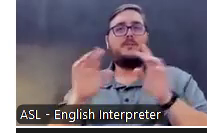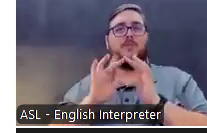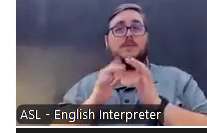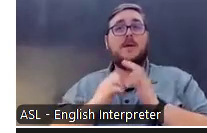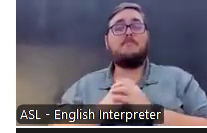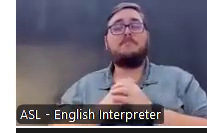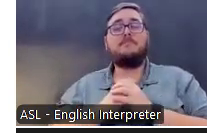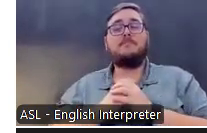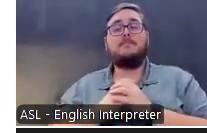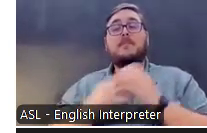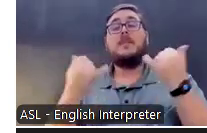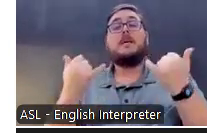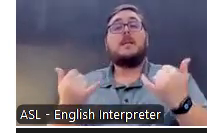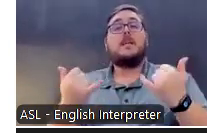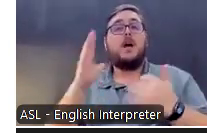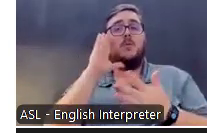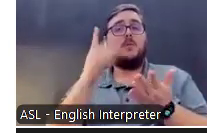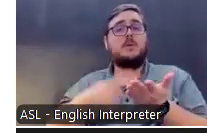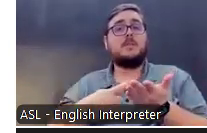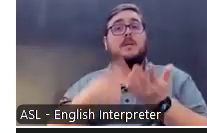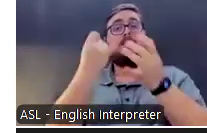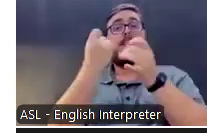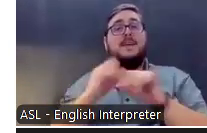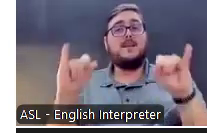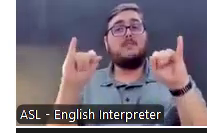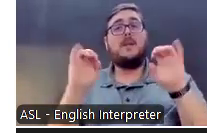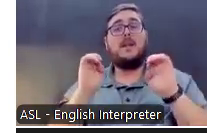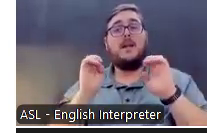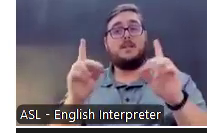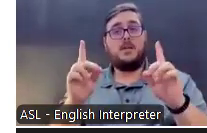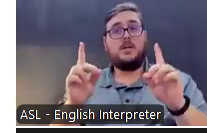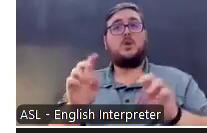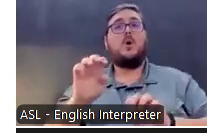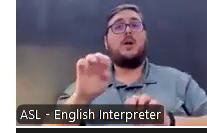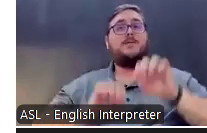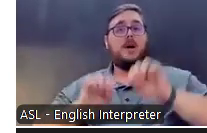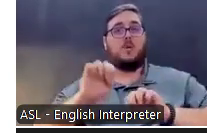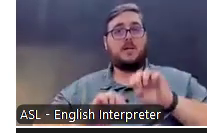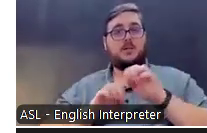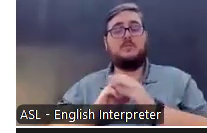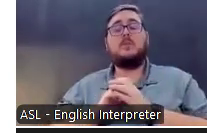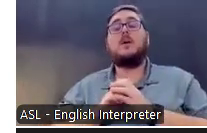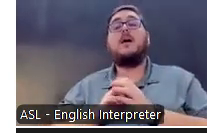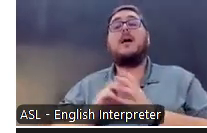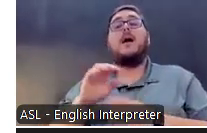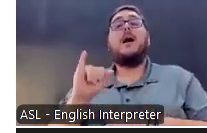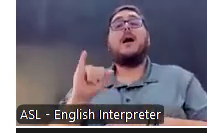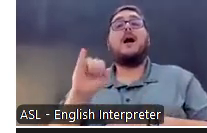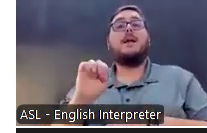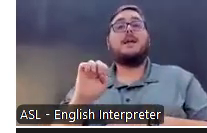Now we're going to talk about independent educational evaluations. This is also known as